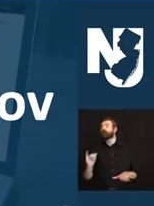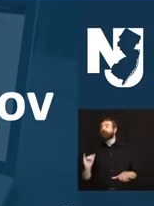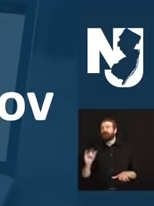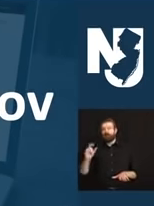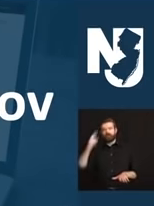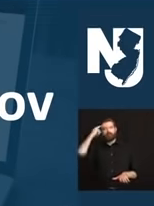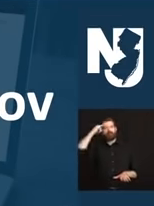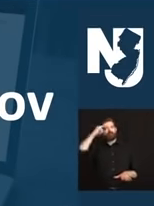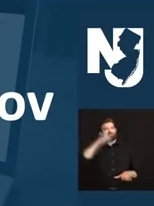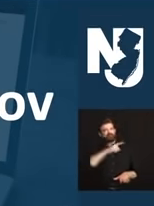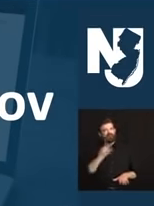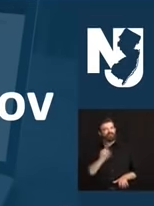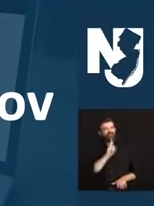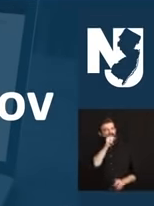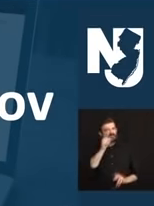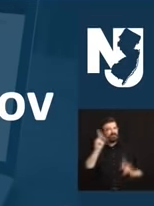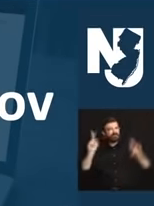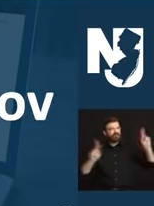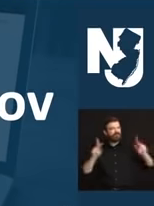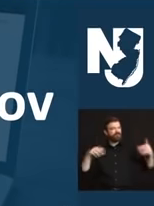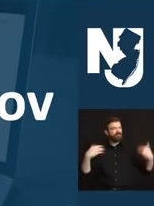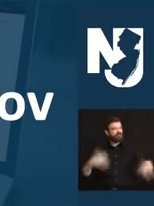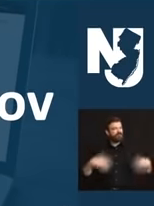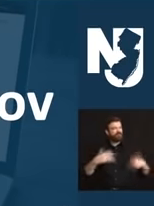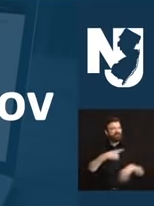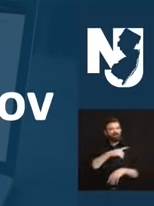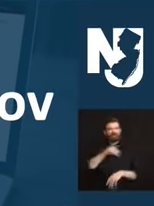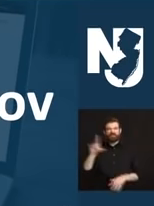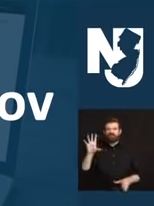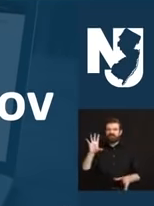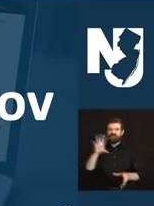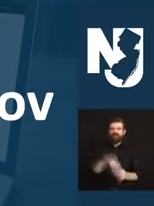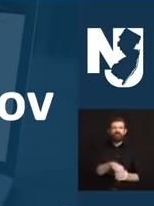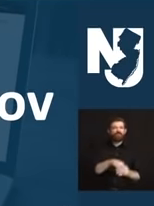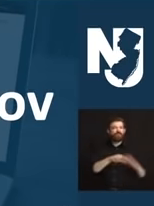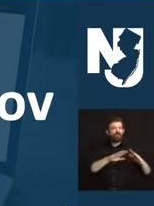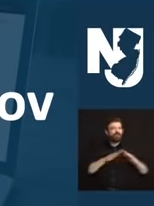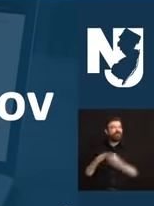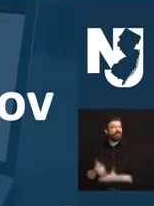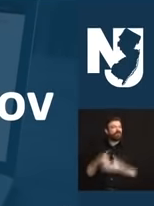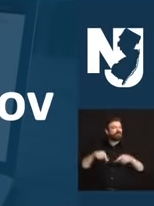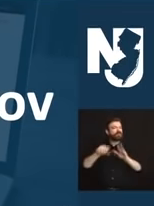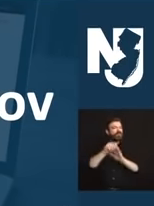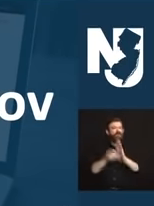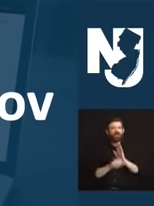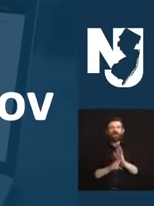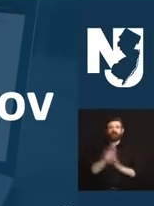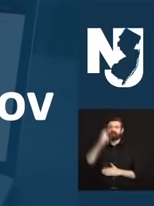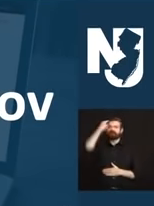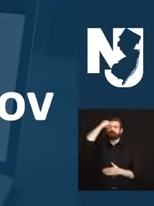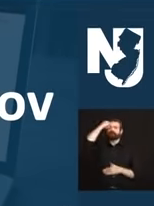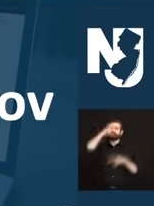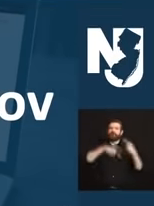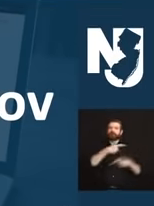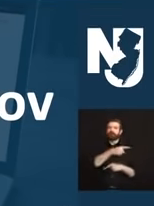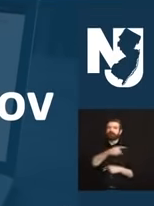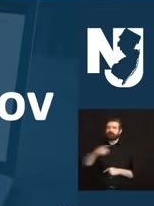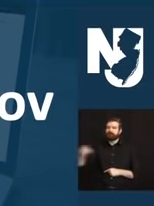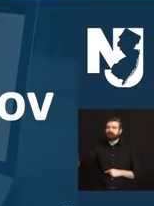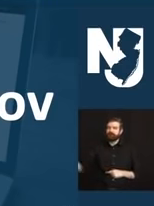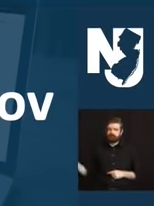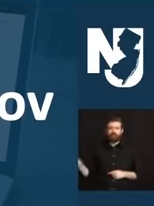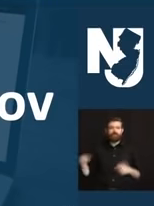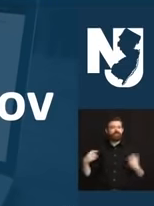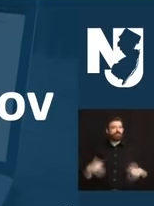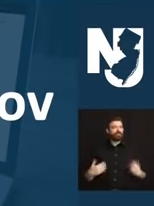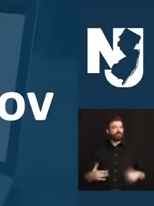did to make our state a better place for all of us, not just for how they passed. And in many ways,